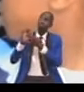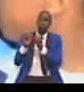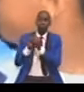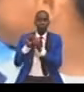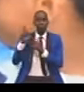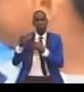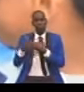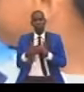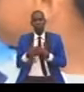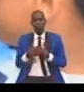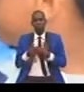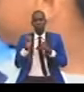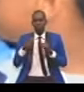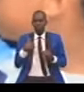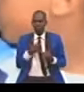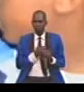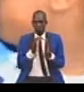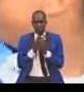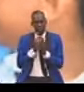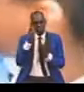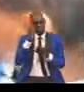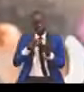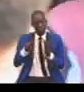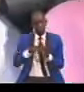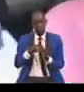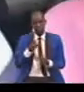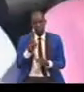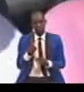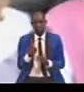Okay? Can we say a prayer of forgiveness?